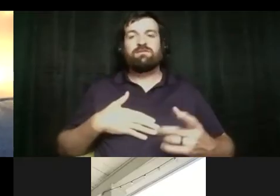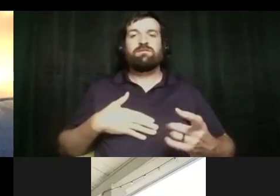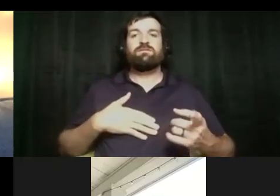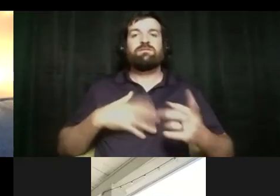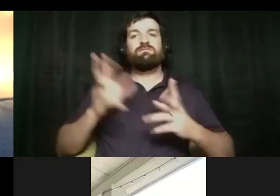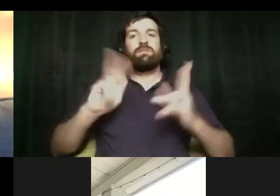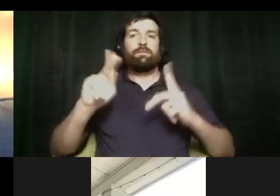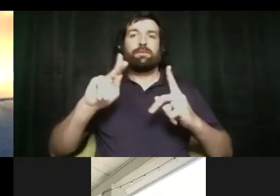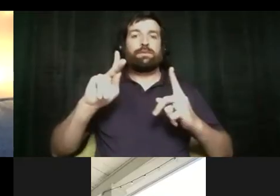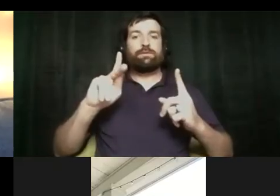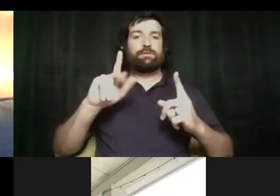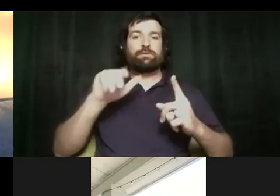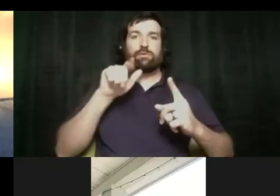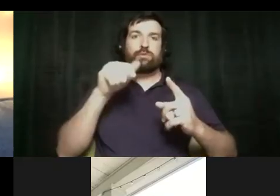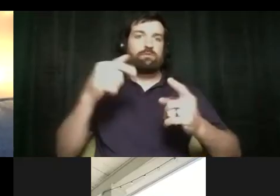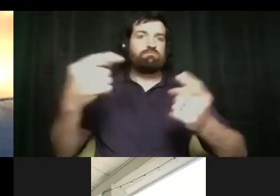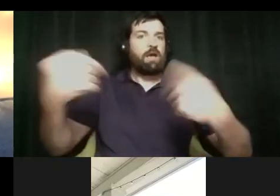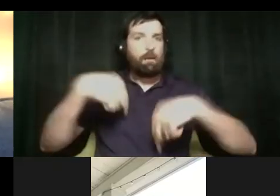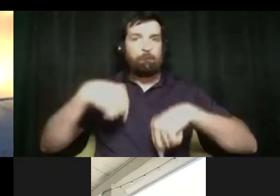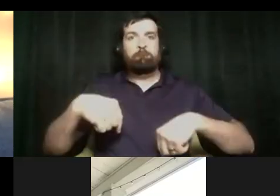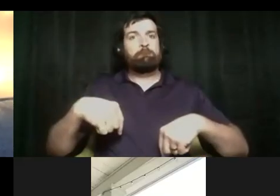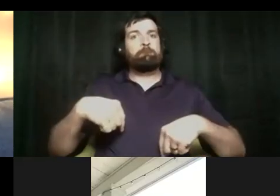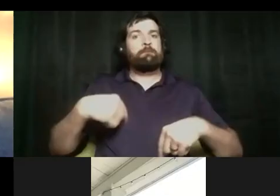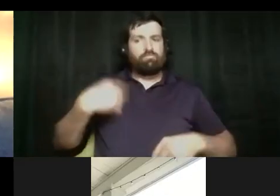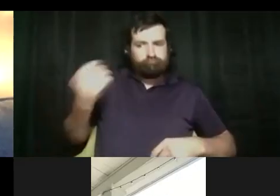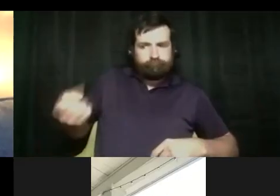people who come over and understand the